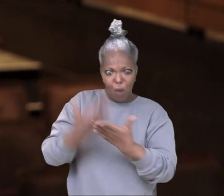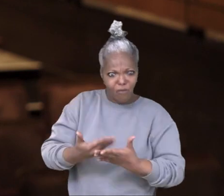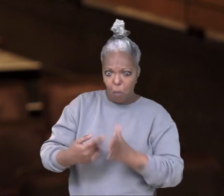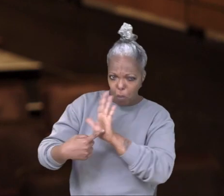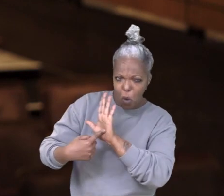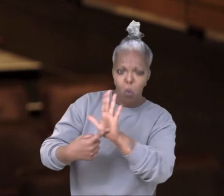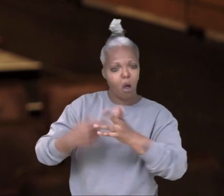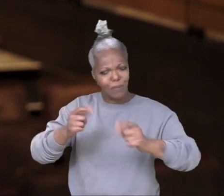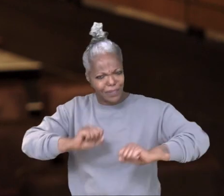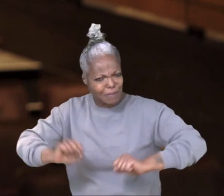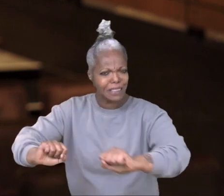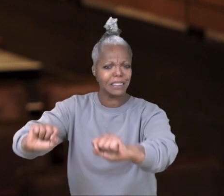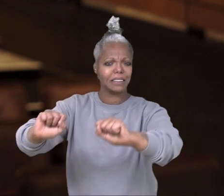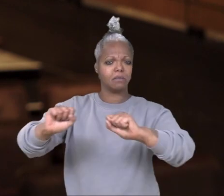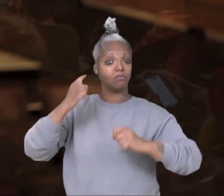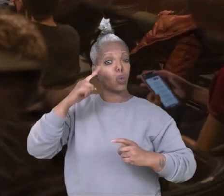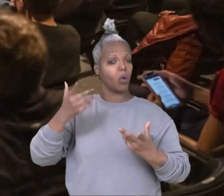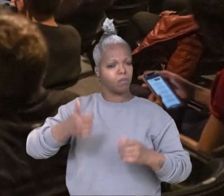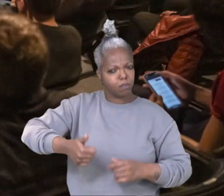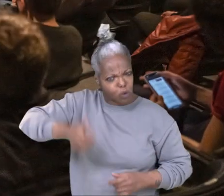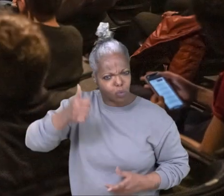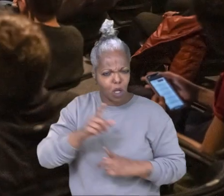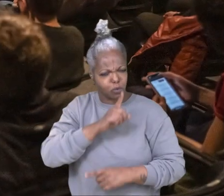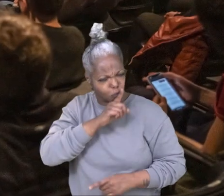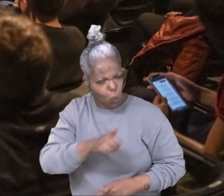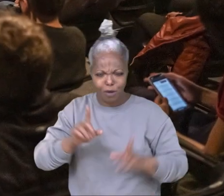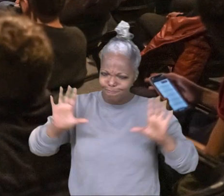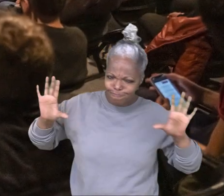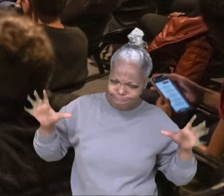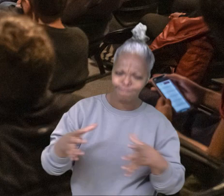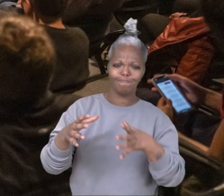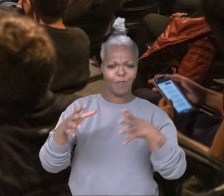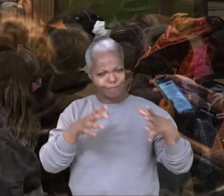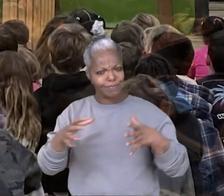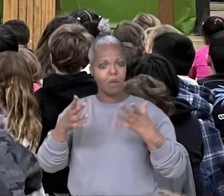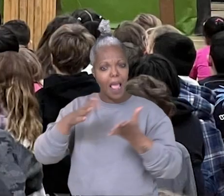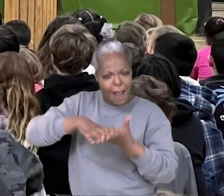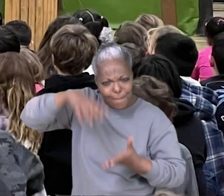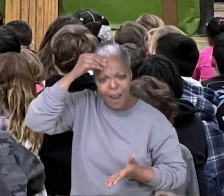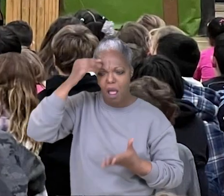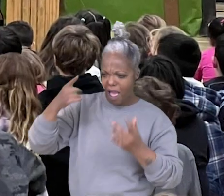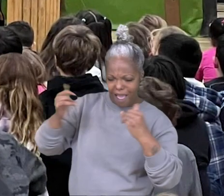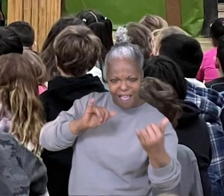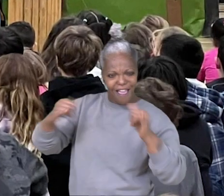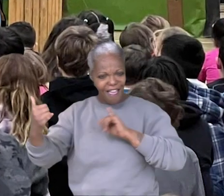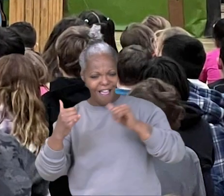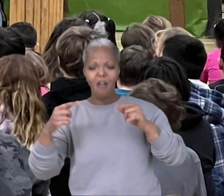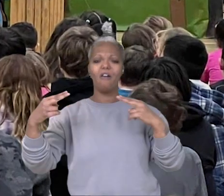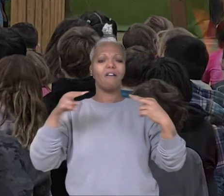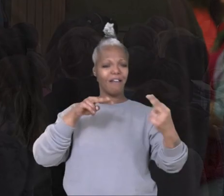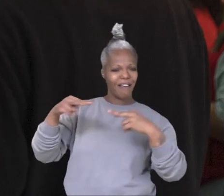complacent or rally together to ensure that our ability to be together, learning about each